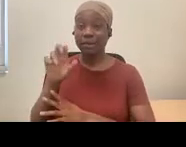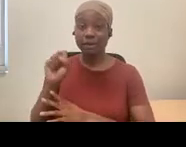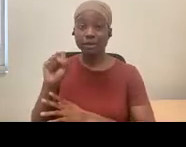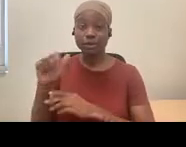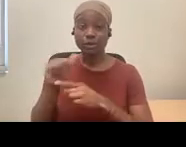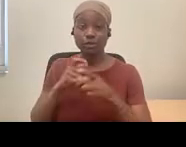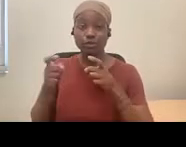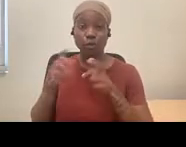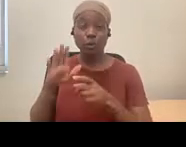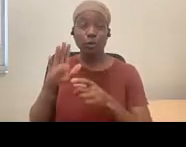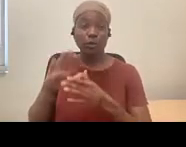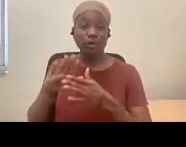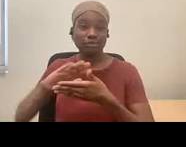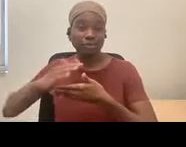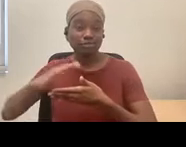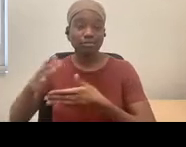well.